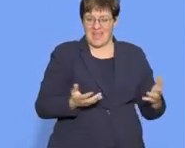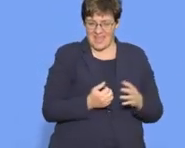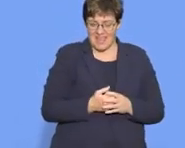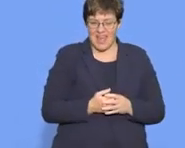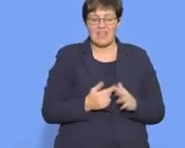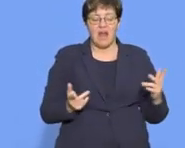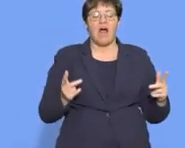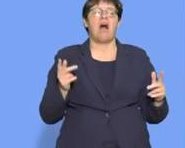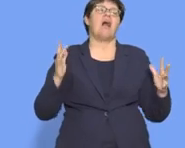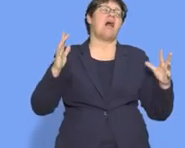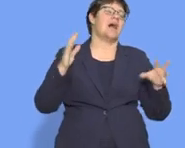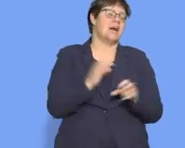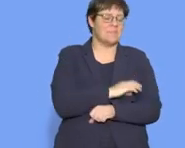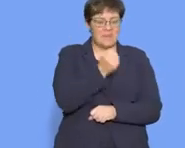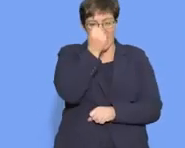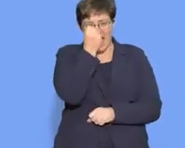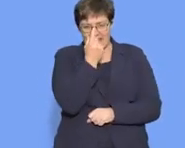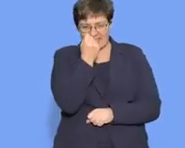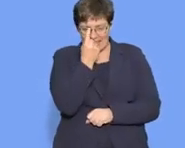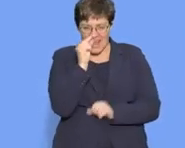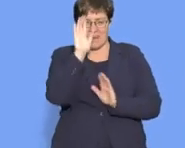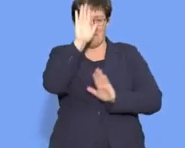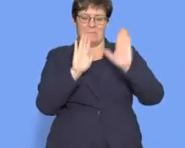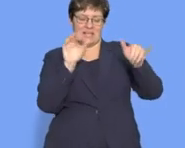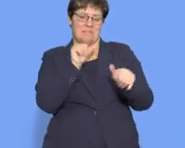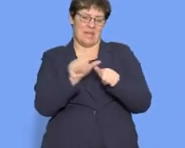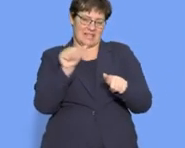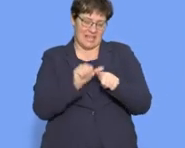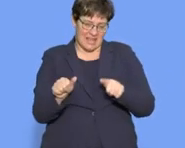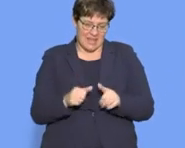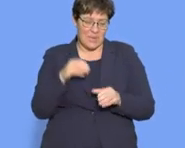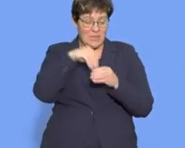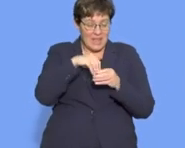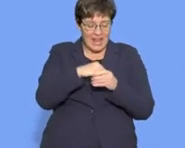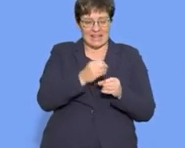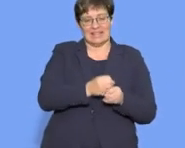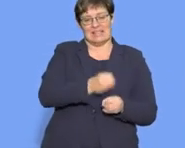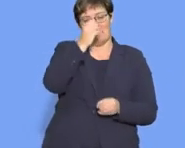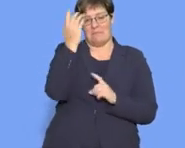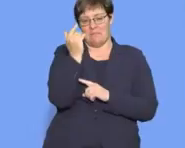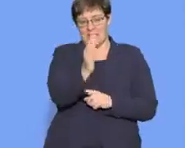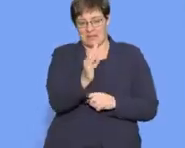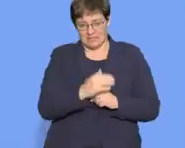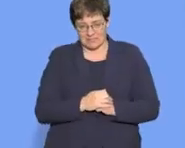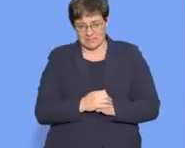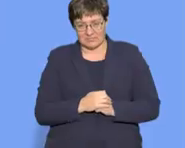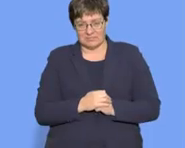it a bit easier for you to understand the pattern we find in the stem of a plant.